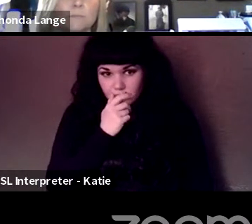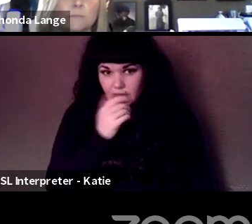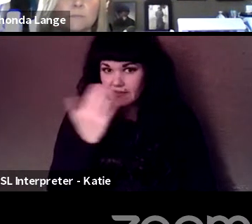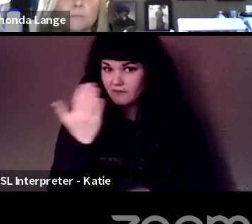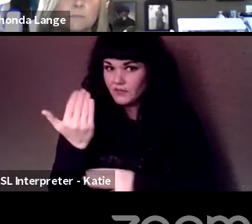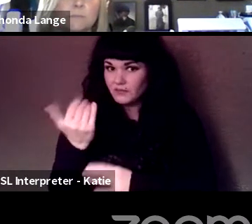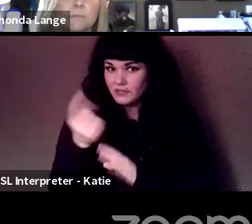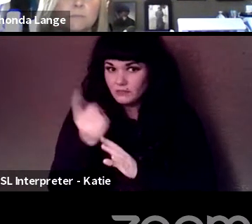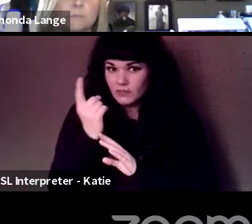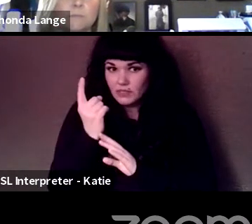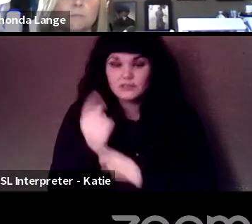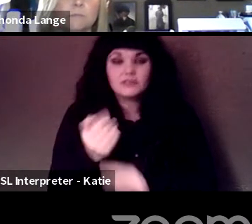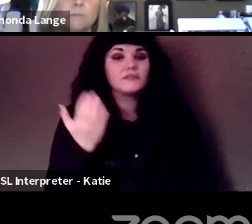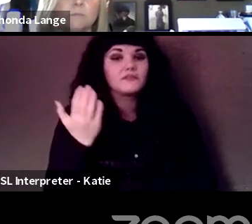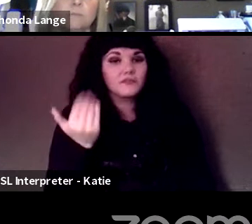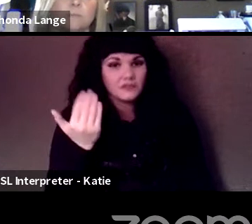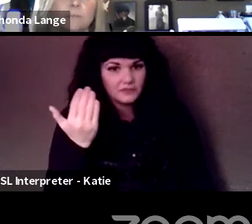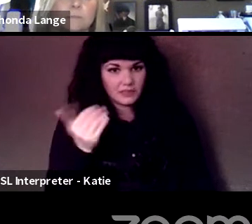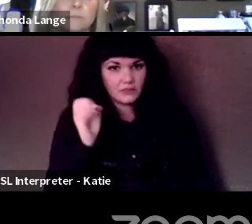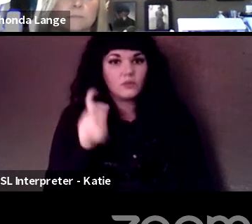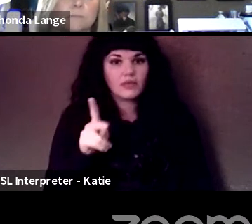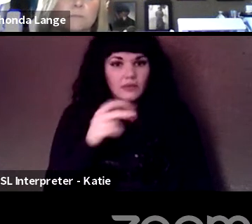15. 15, okay.